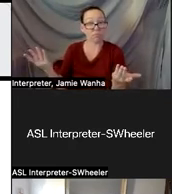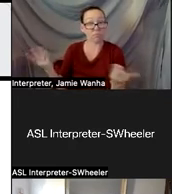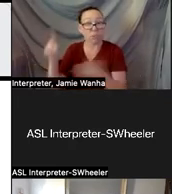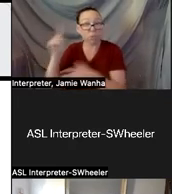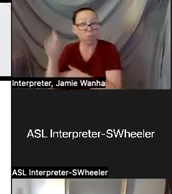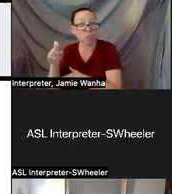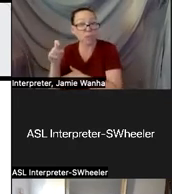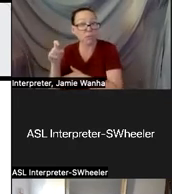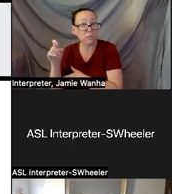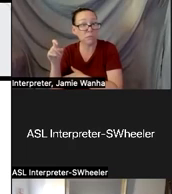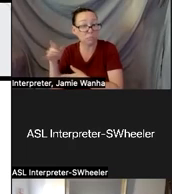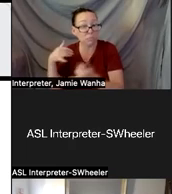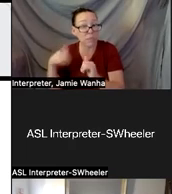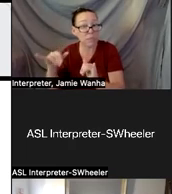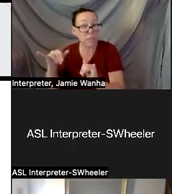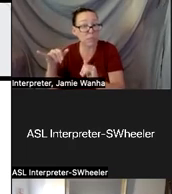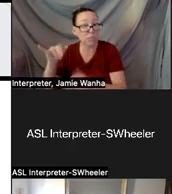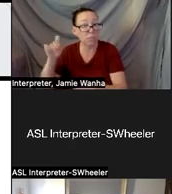Gabby, have you